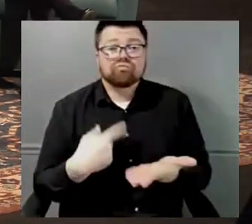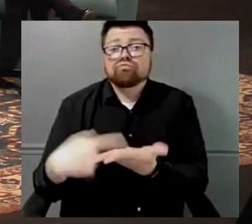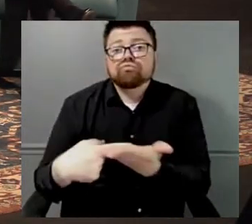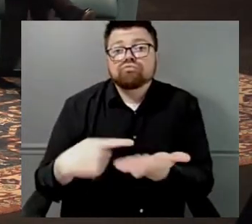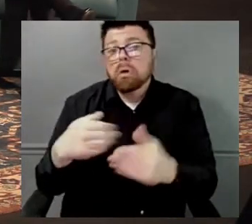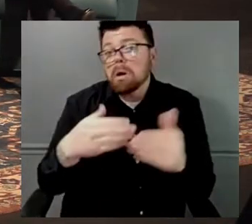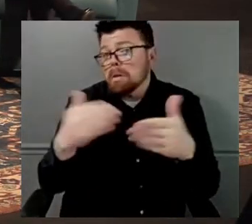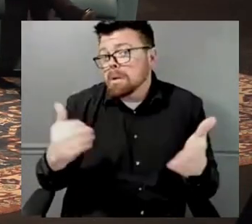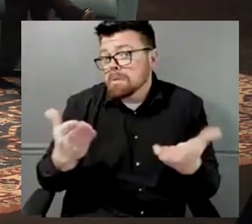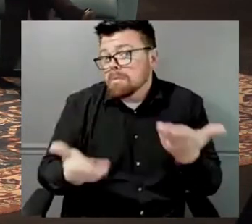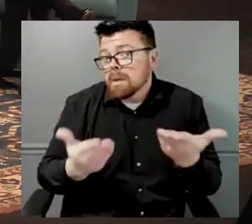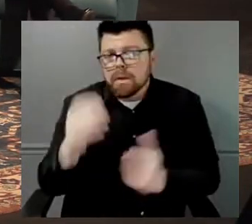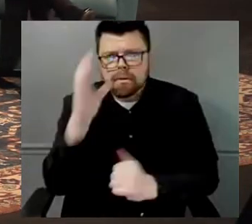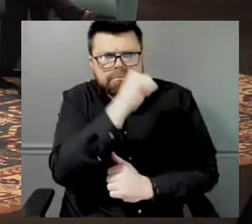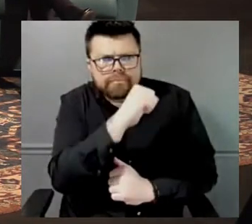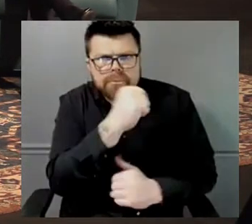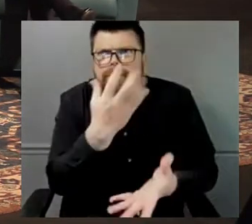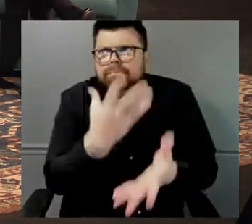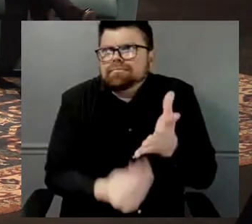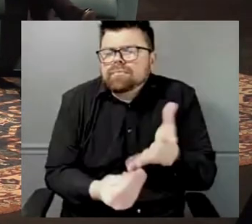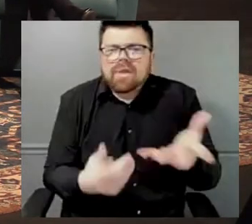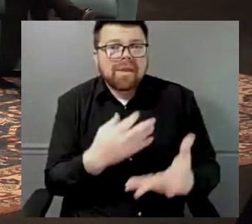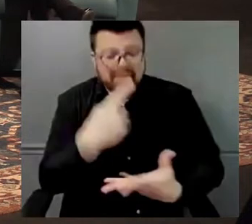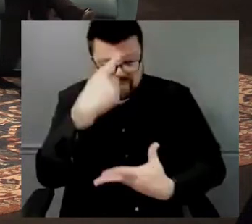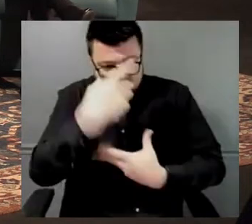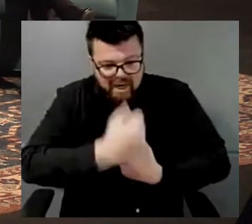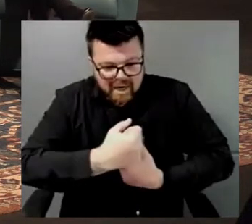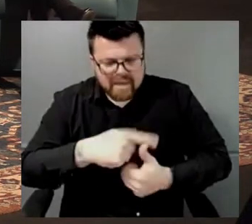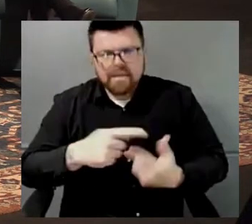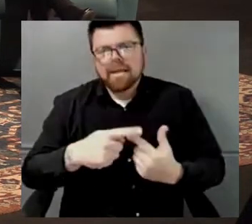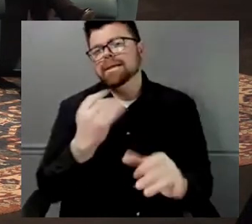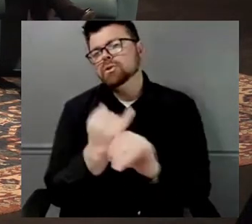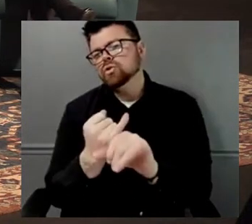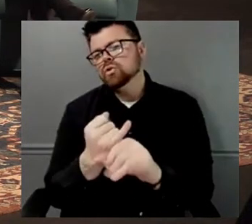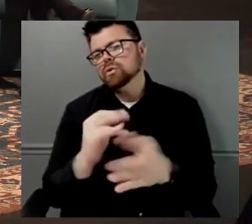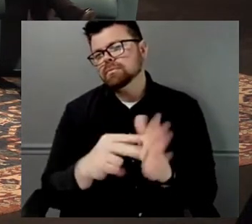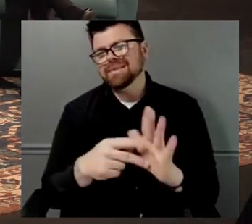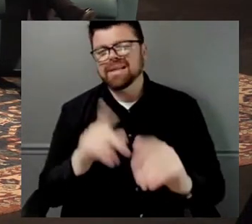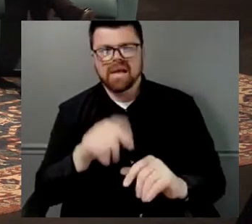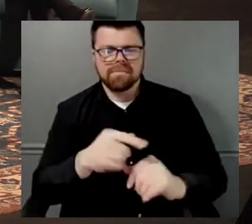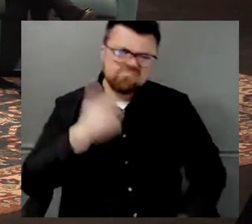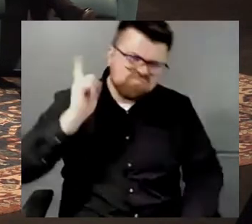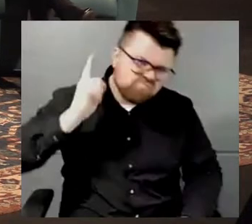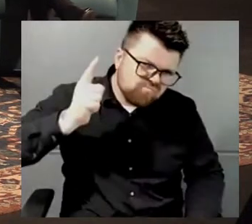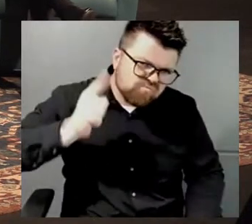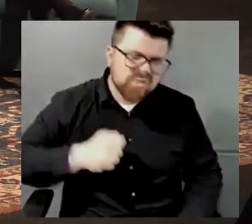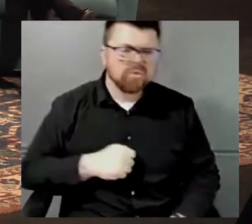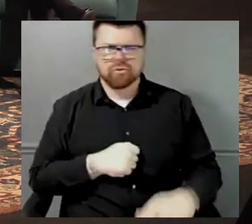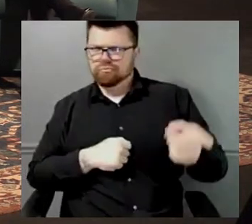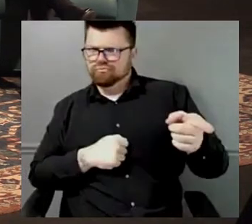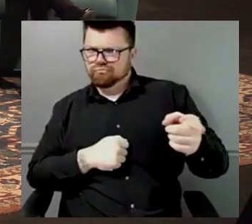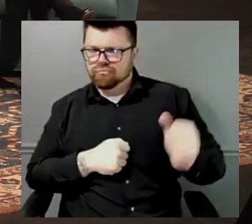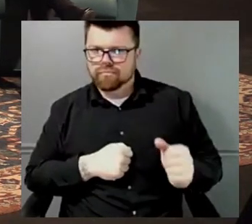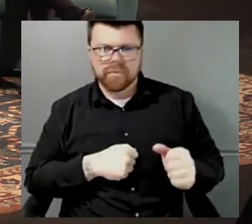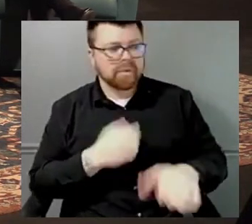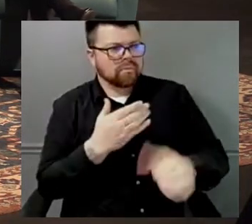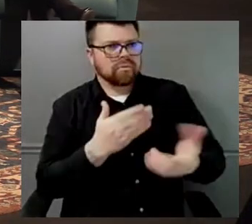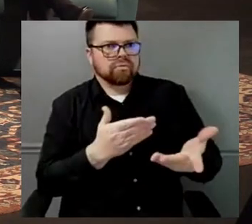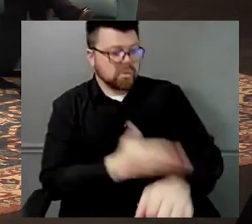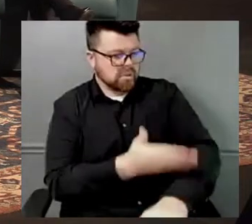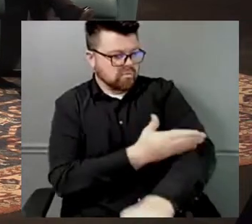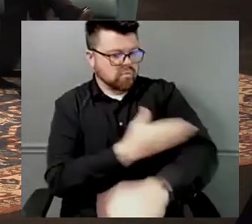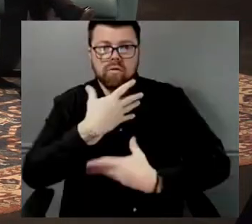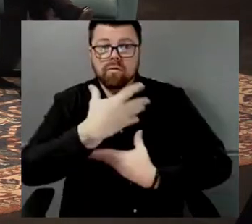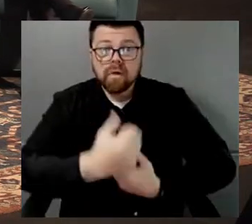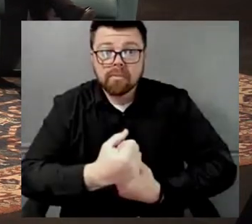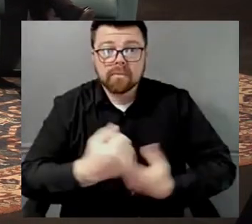losing certain levels of faith or confidence in institutions can't be chided or scolded into increasing their confidence. You can't tell the people,